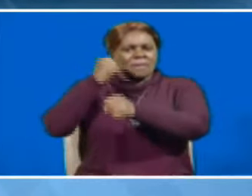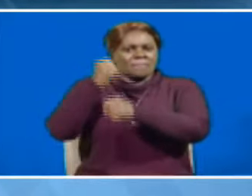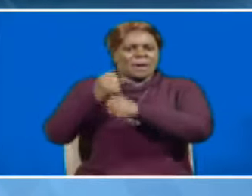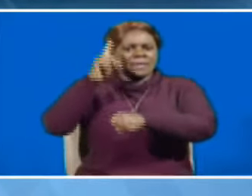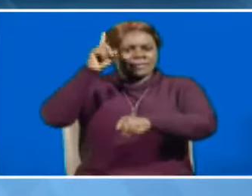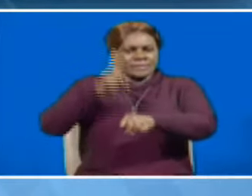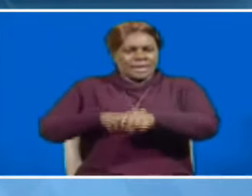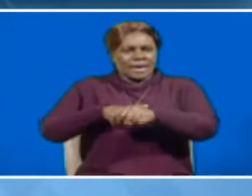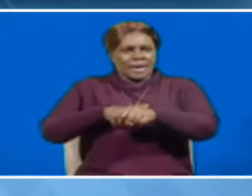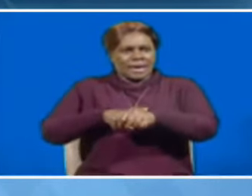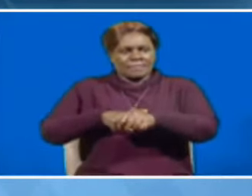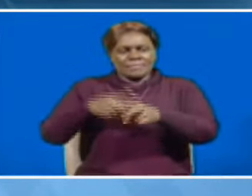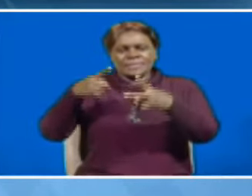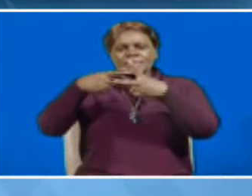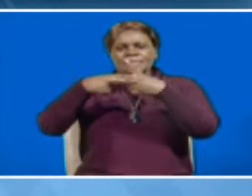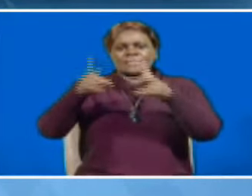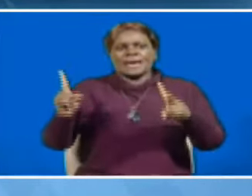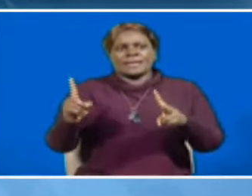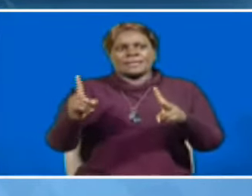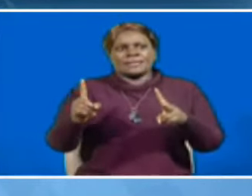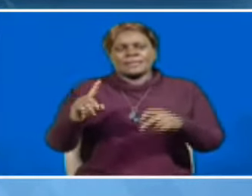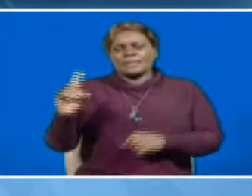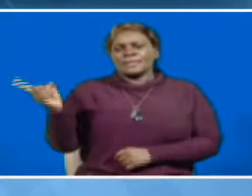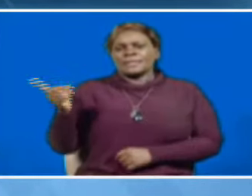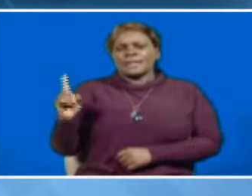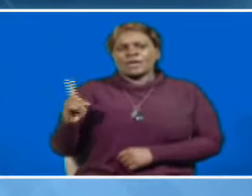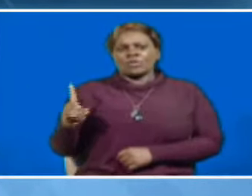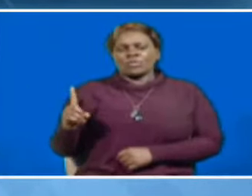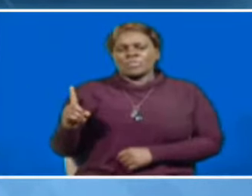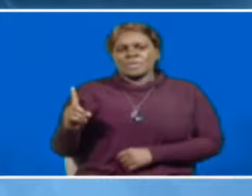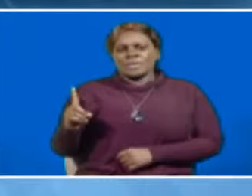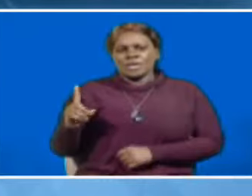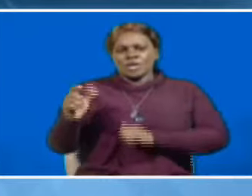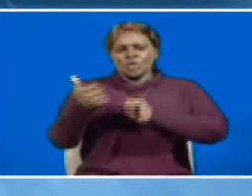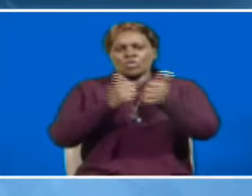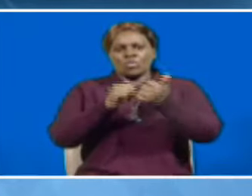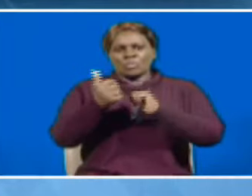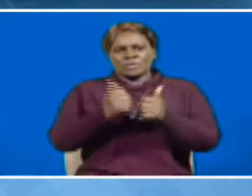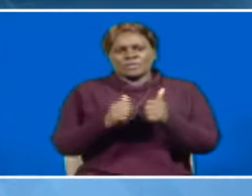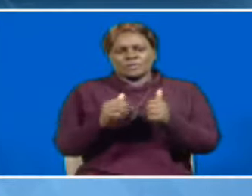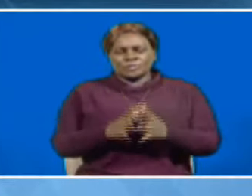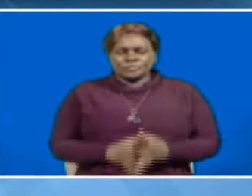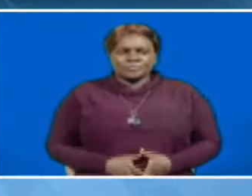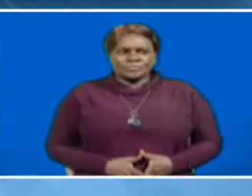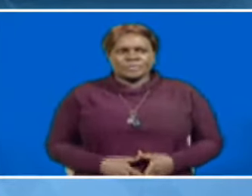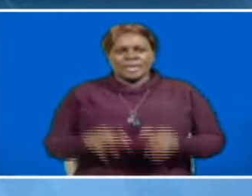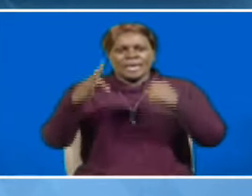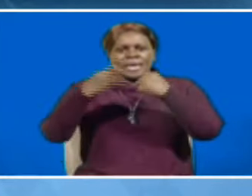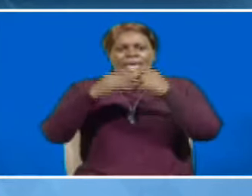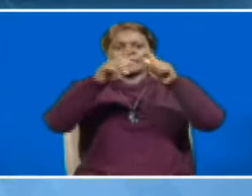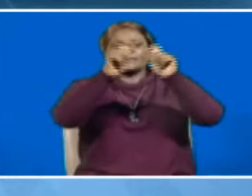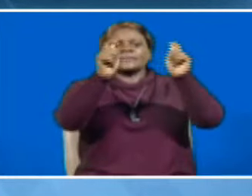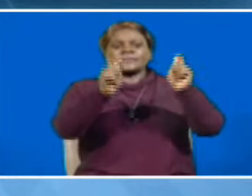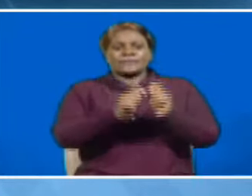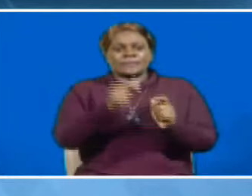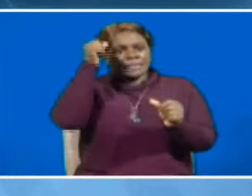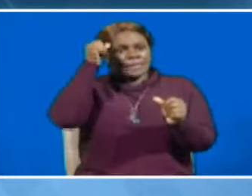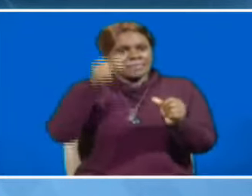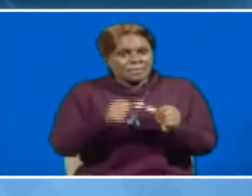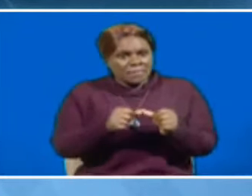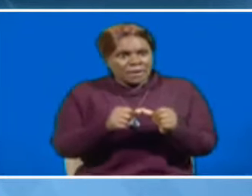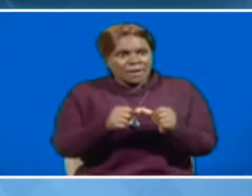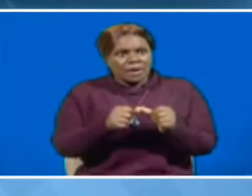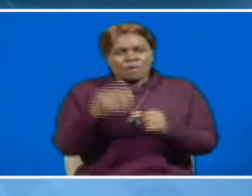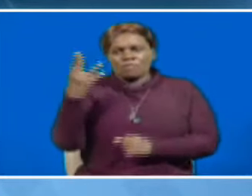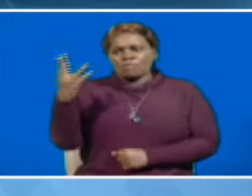when the league kicks off and that is the Nairobi edition of the Extravaganza now eight teams remember it will be a